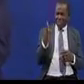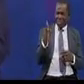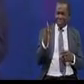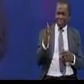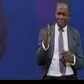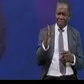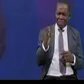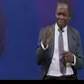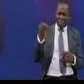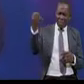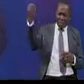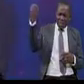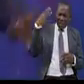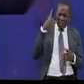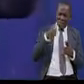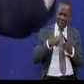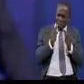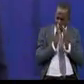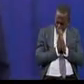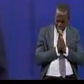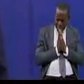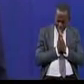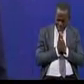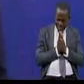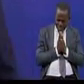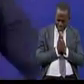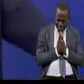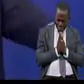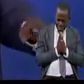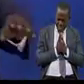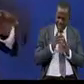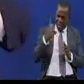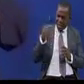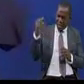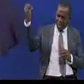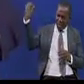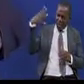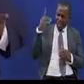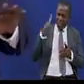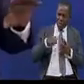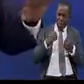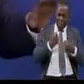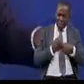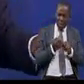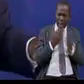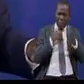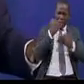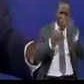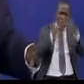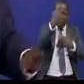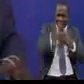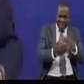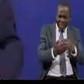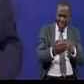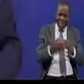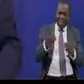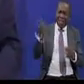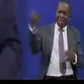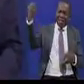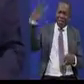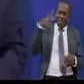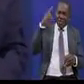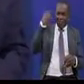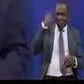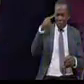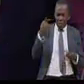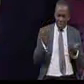pray. The grace to progress. The grace for service.